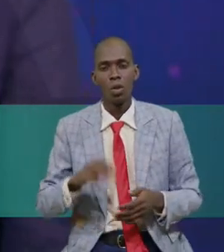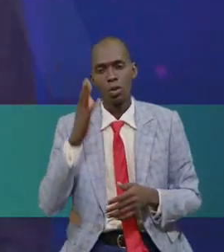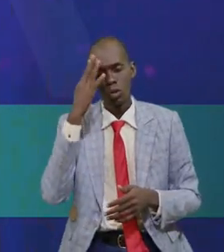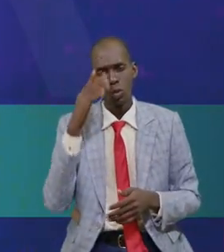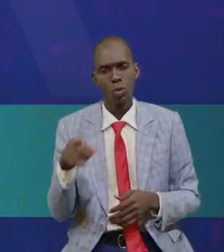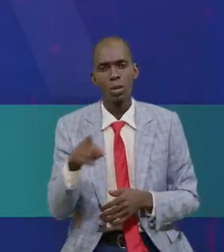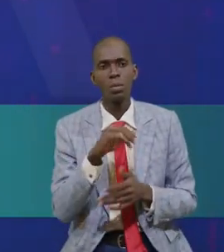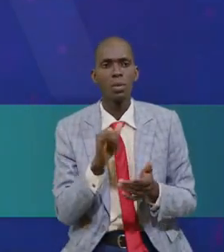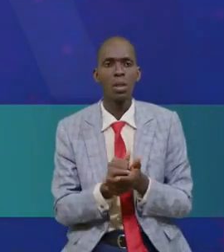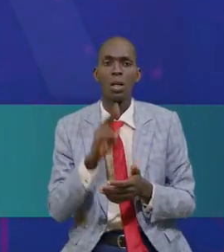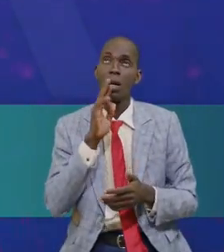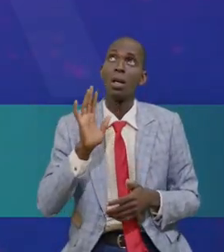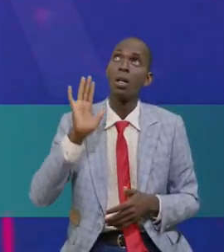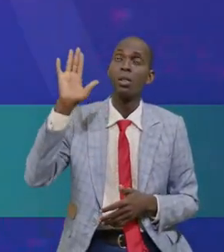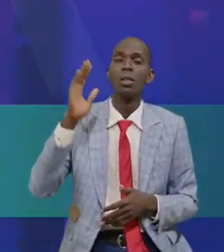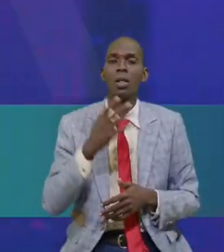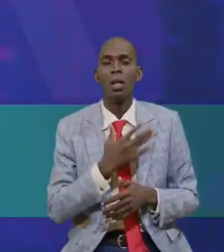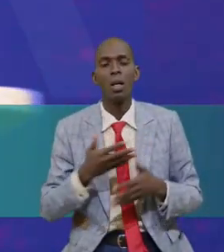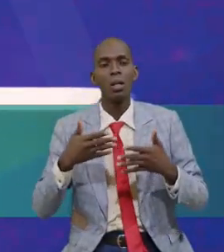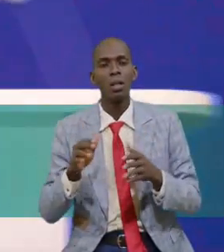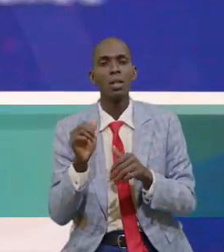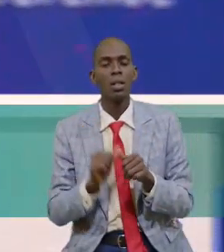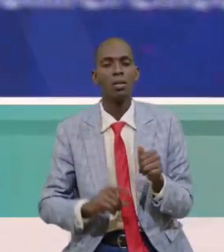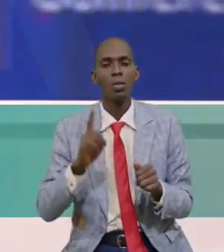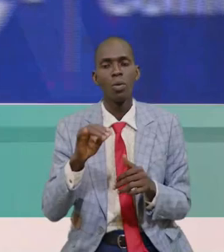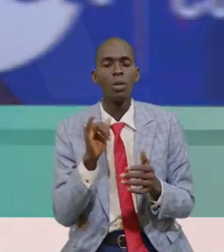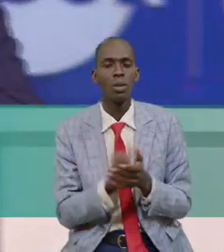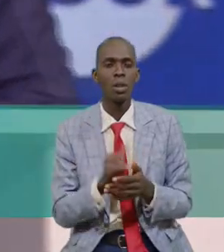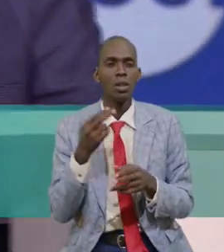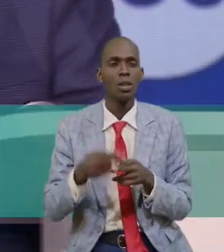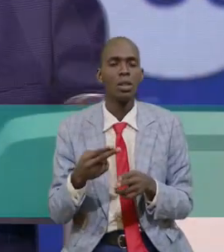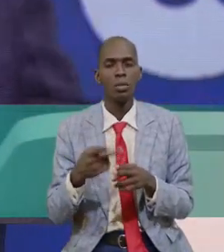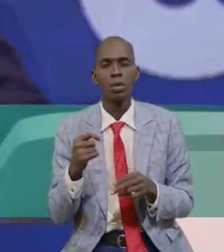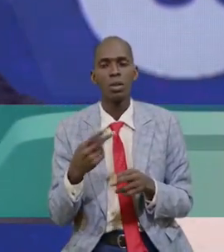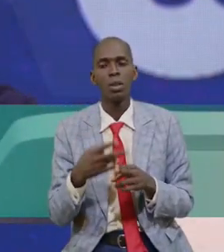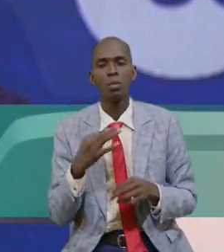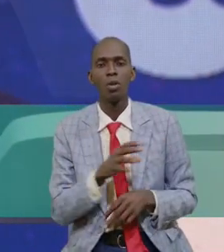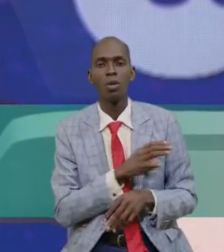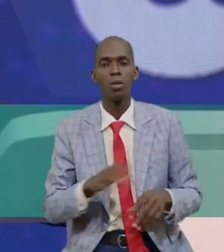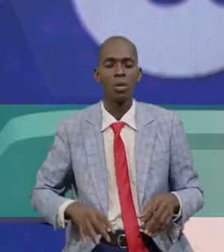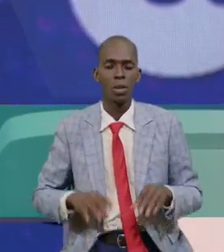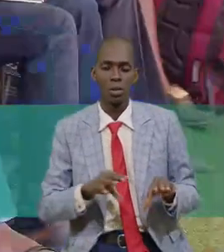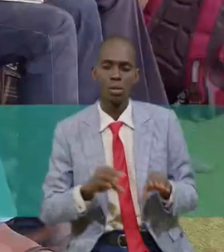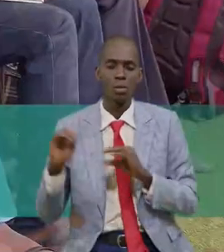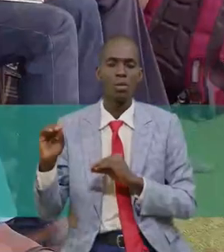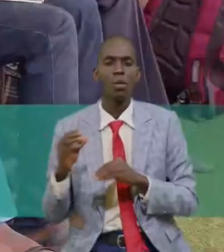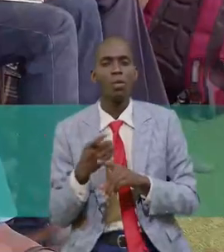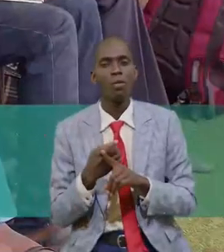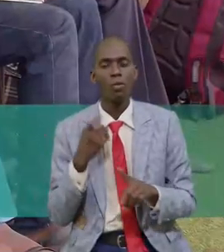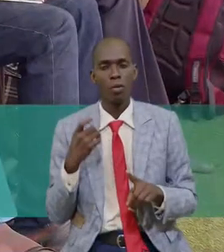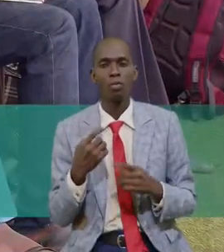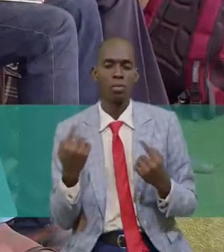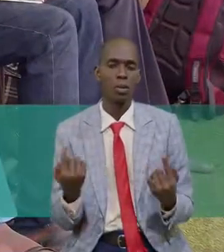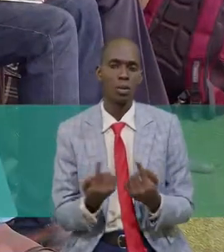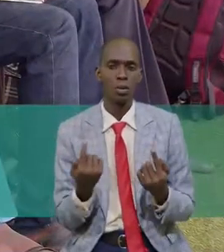let everyone that nameth the name of Christ depart from iniquity. You